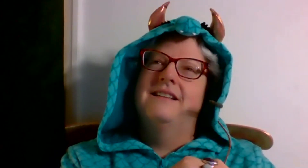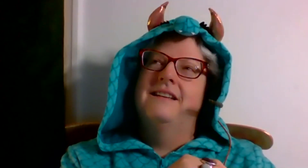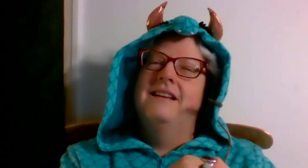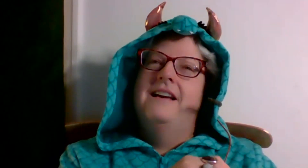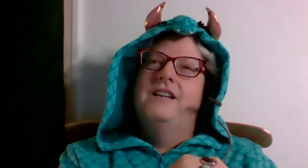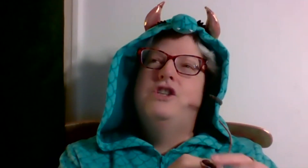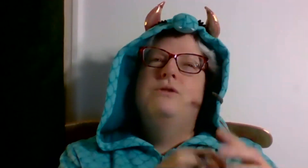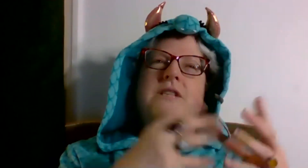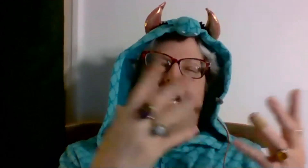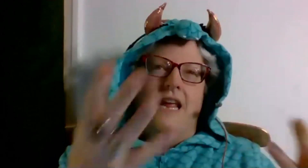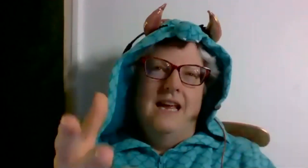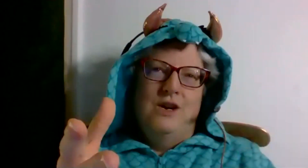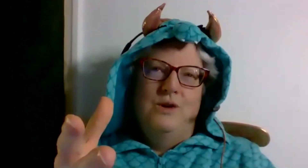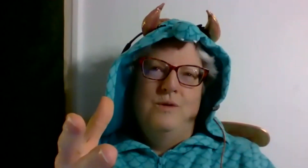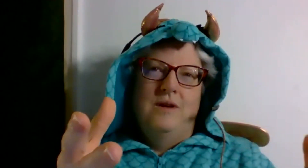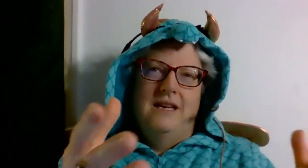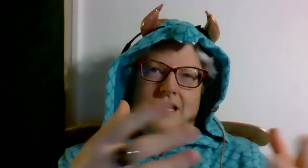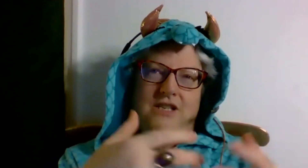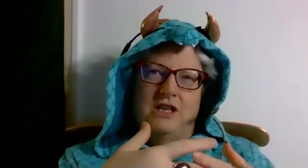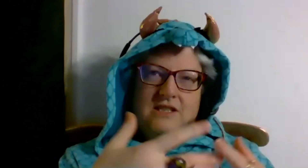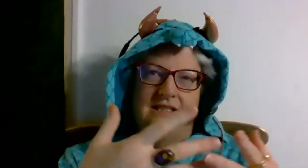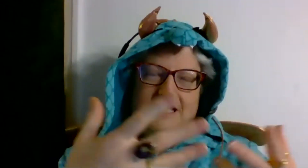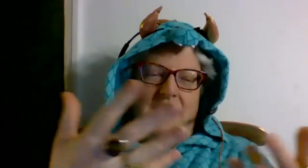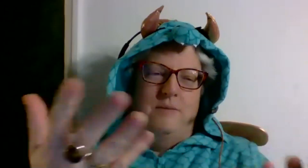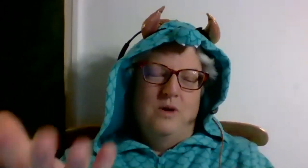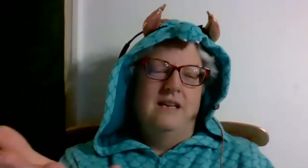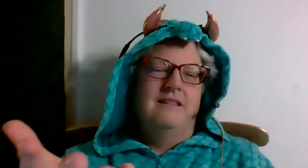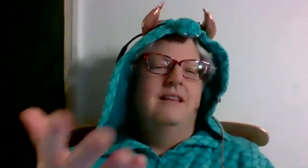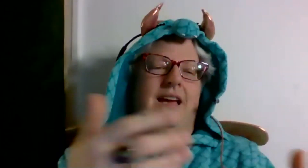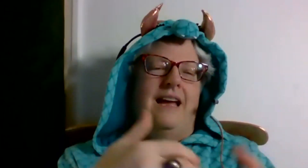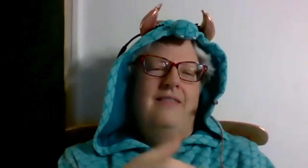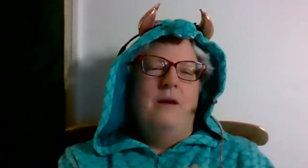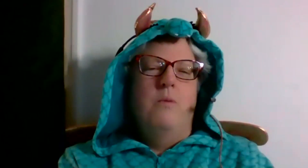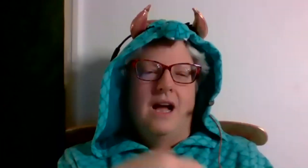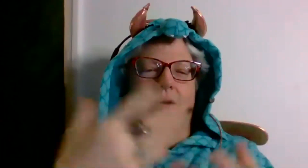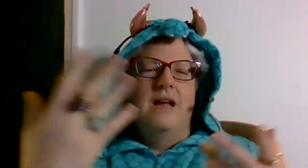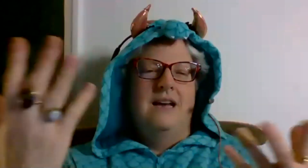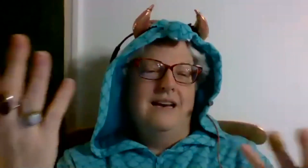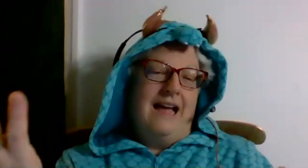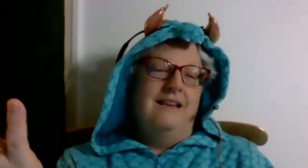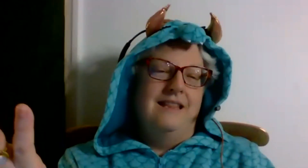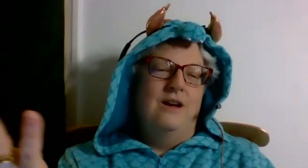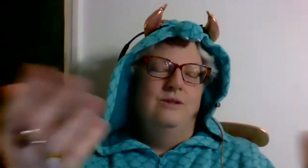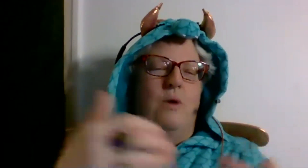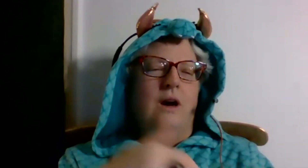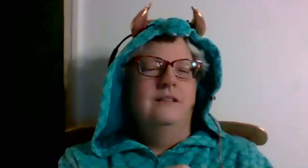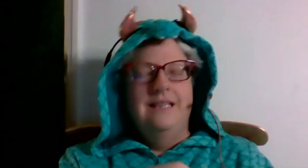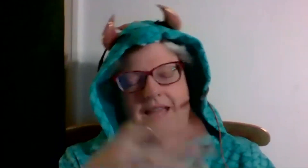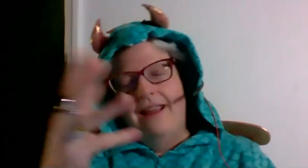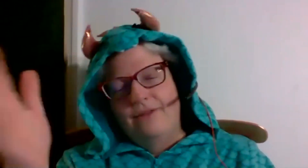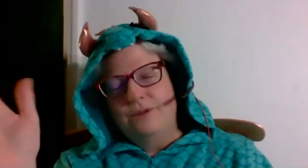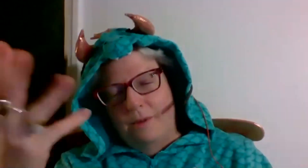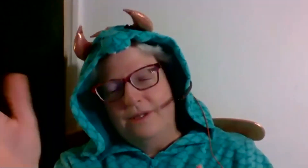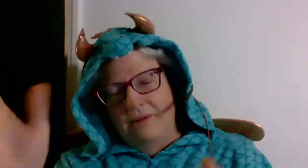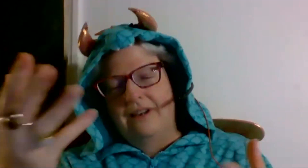is choosy in who it shares its time with. And they walk around and act like they own the world. And